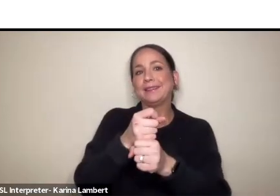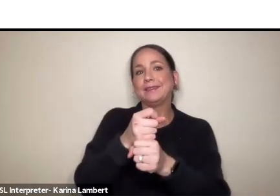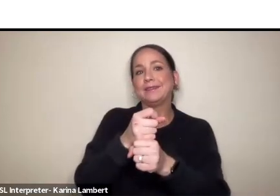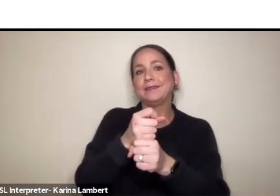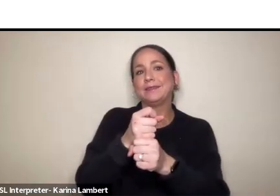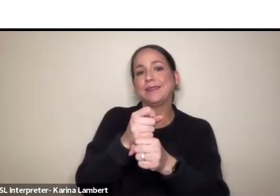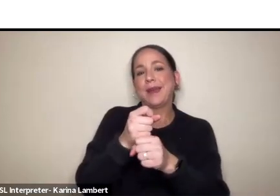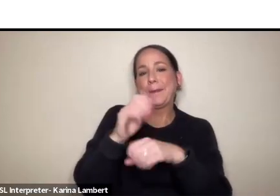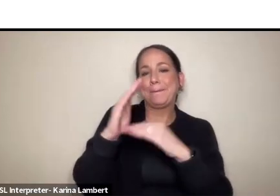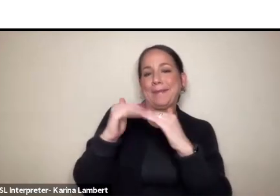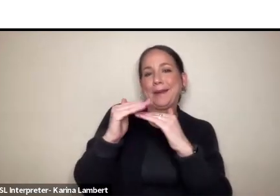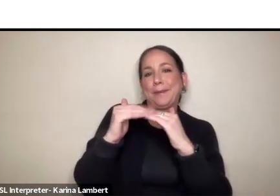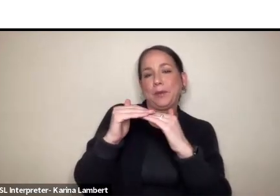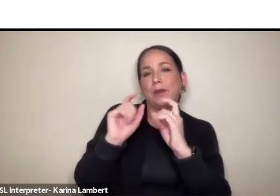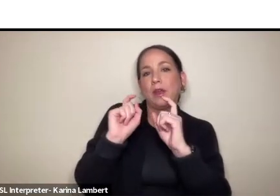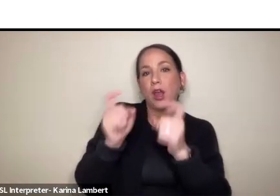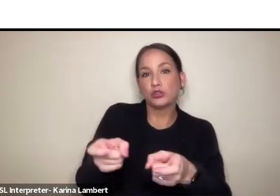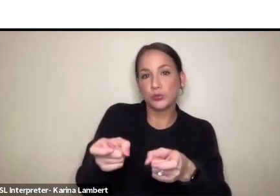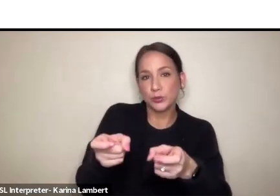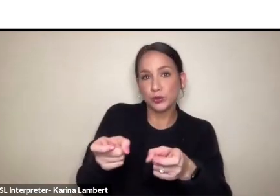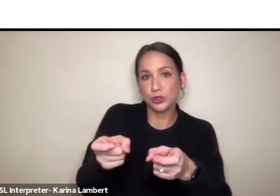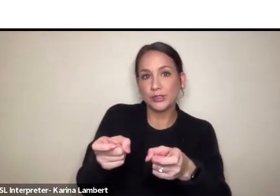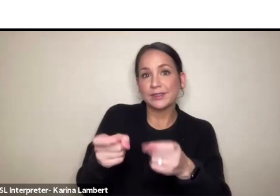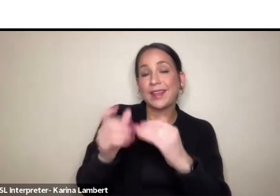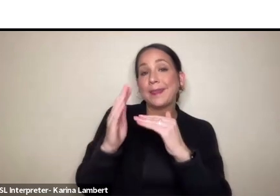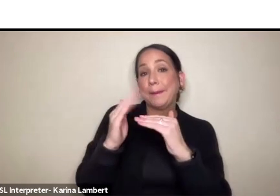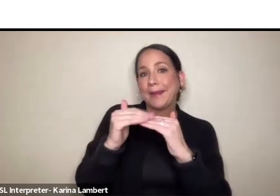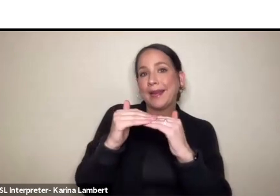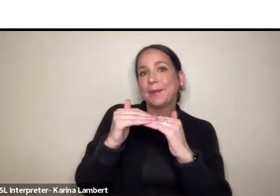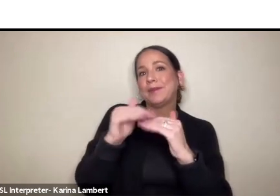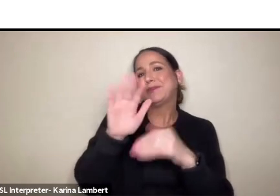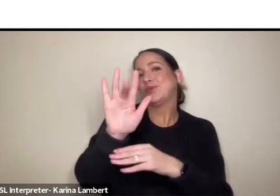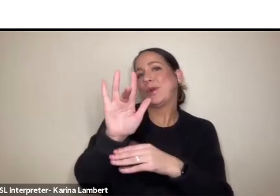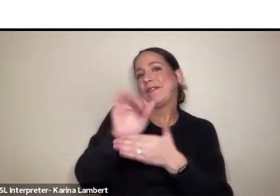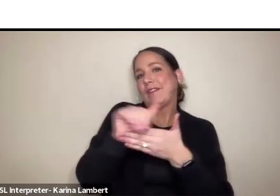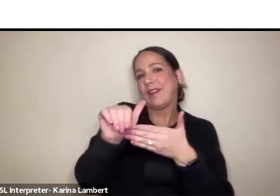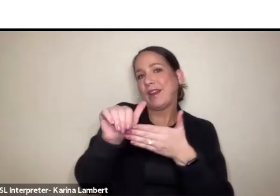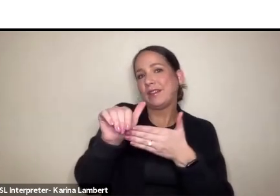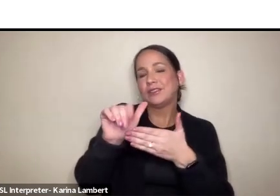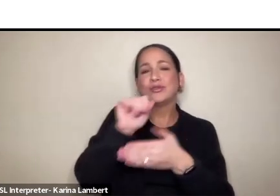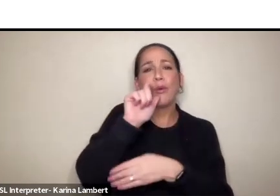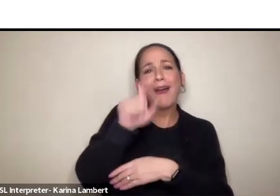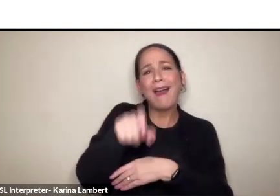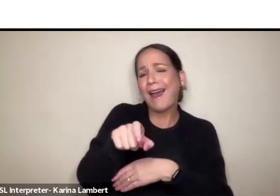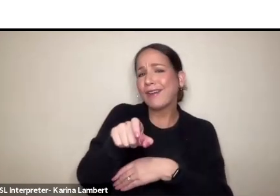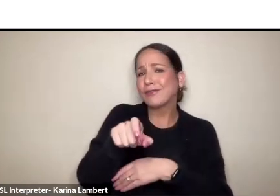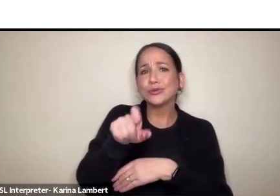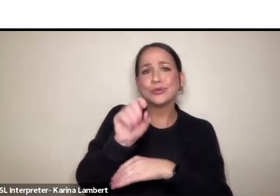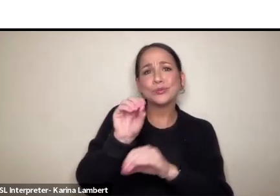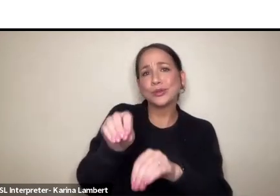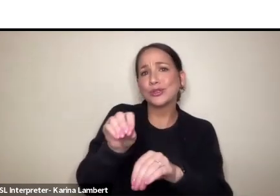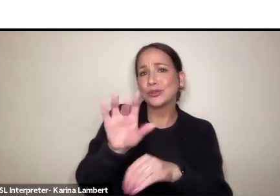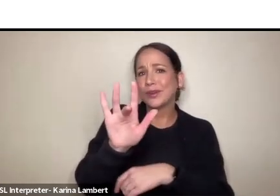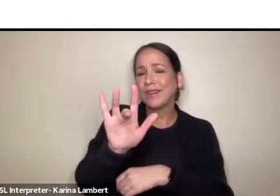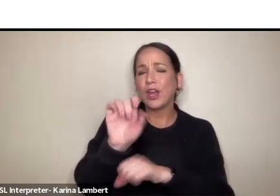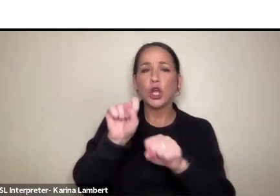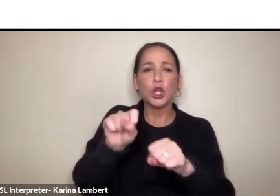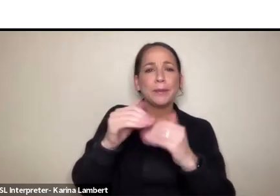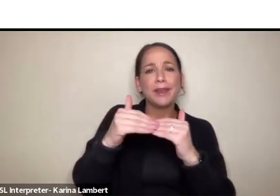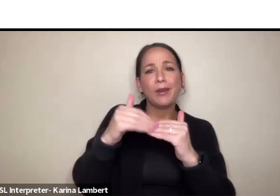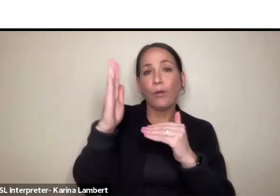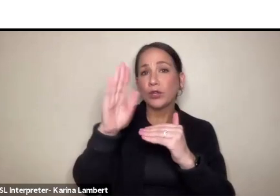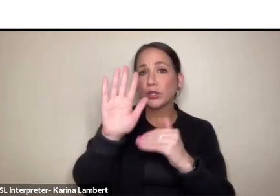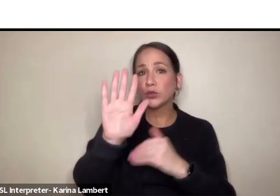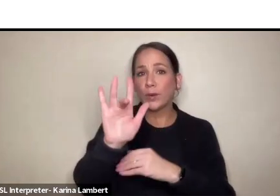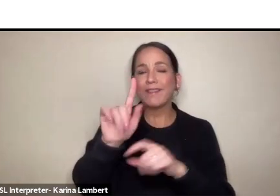that contribution is $25. You don't have to have it be 25. You could put in more if you want, but the minimum to fund